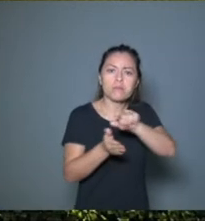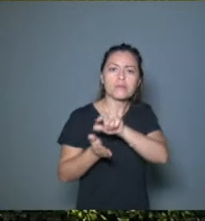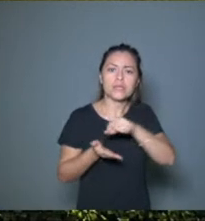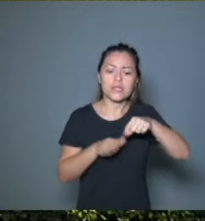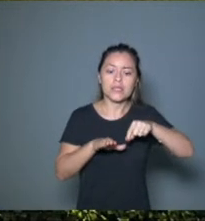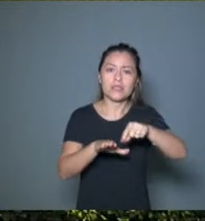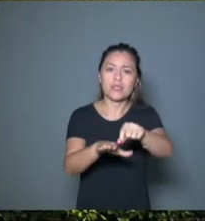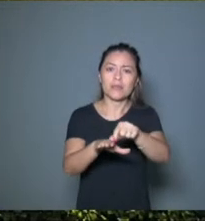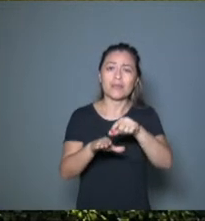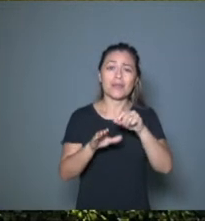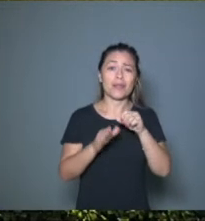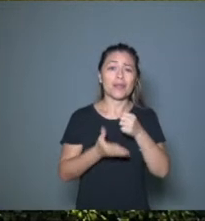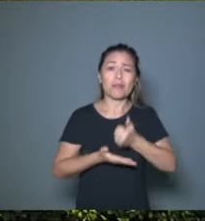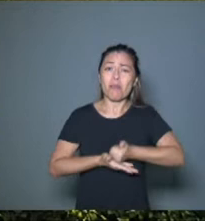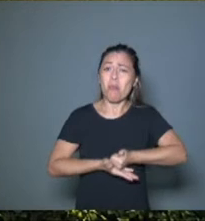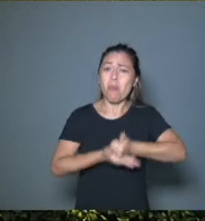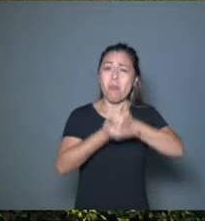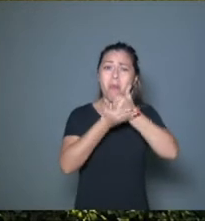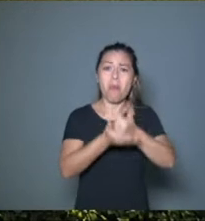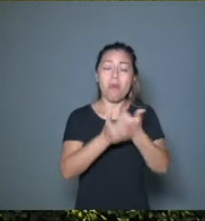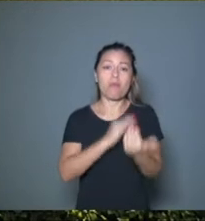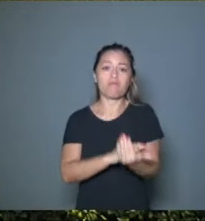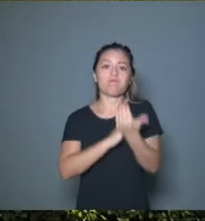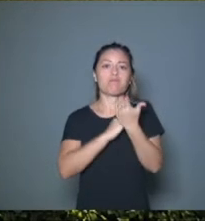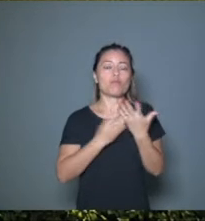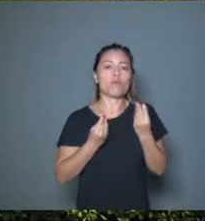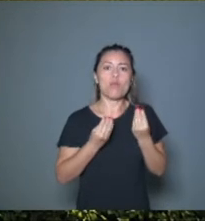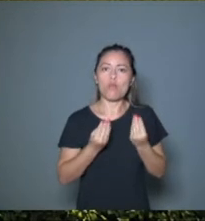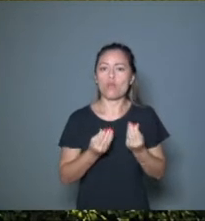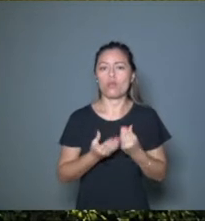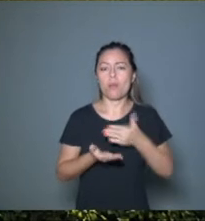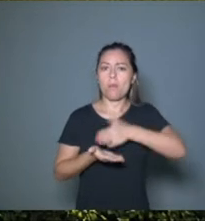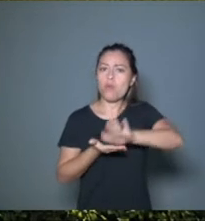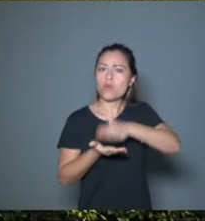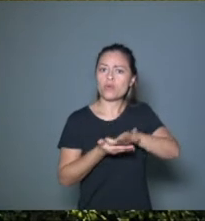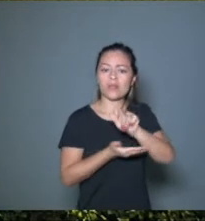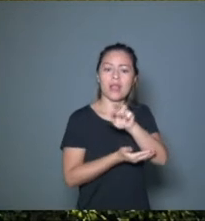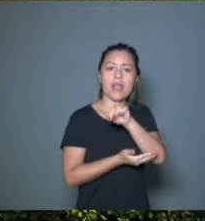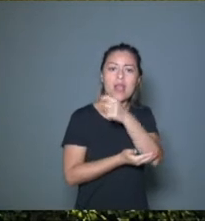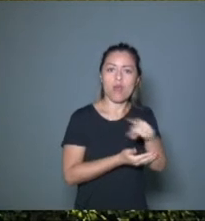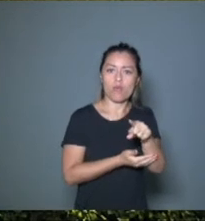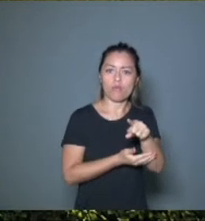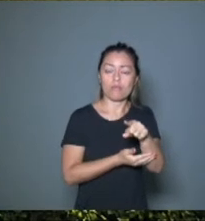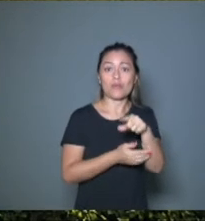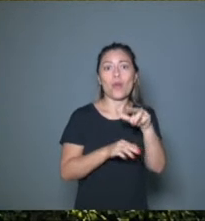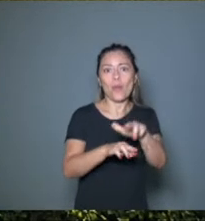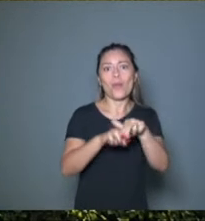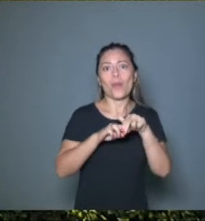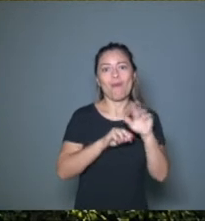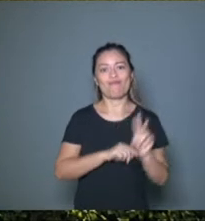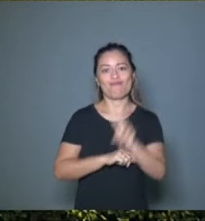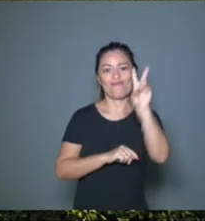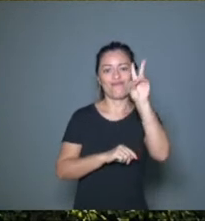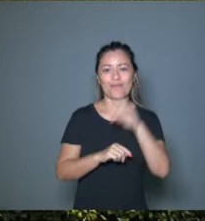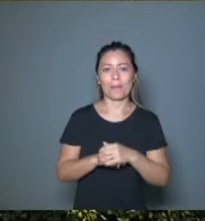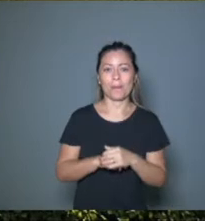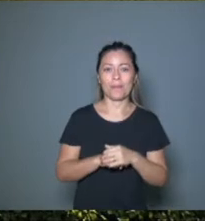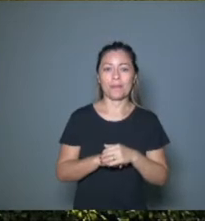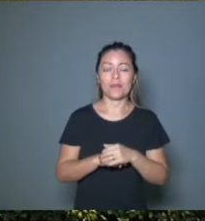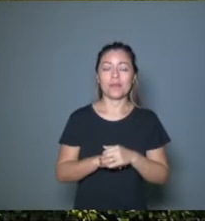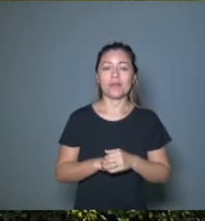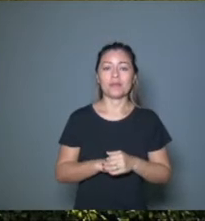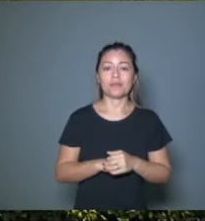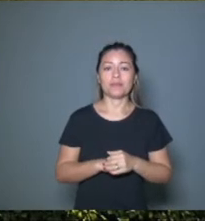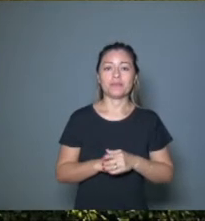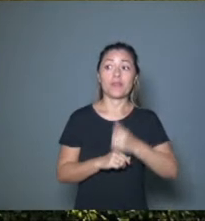SLC Agricola, generates a lot of synergies to the grain production that we have. That's why it's a project that adds